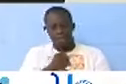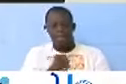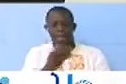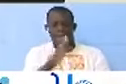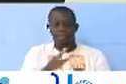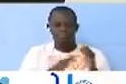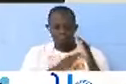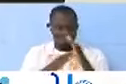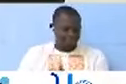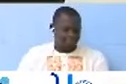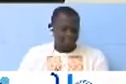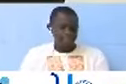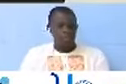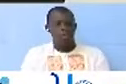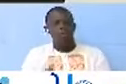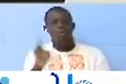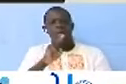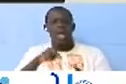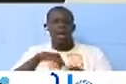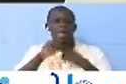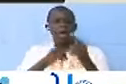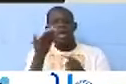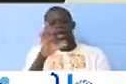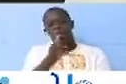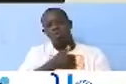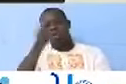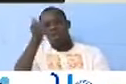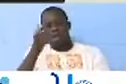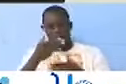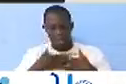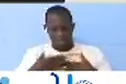What about any other human rights violations?